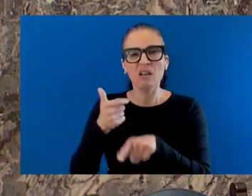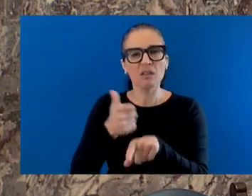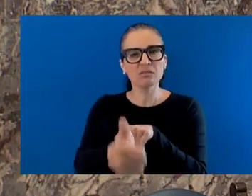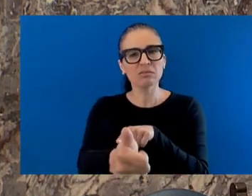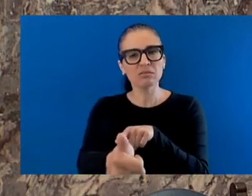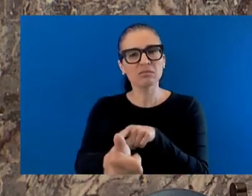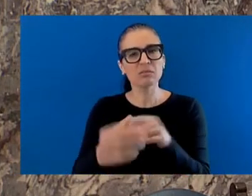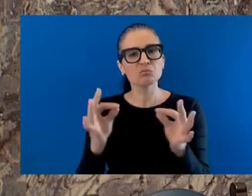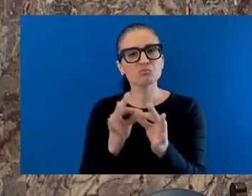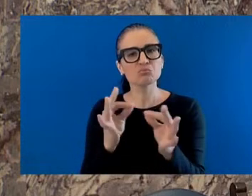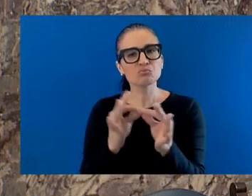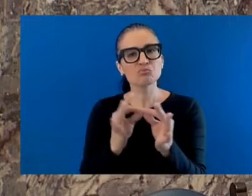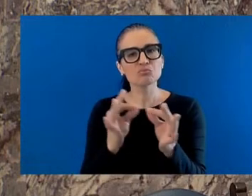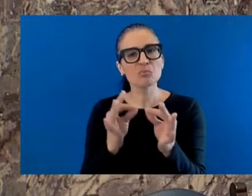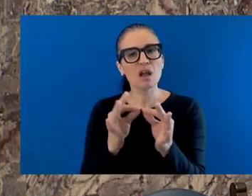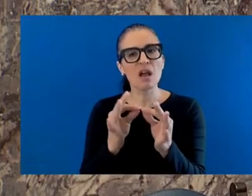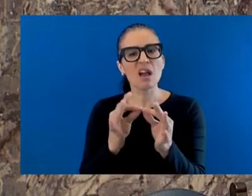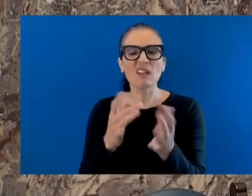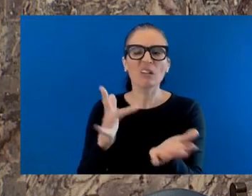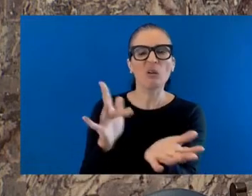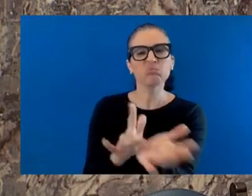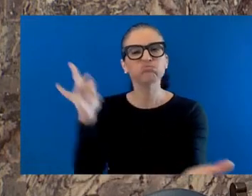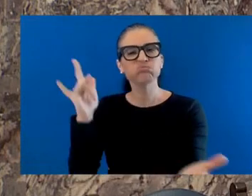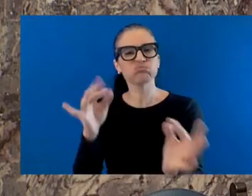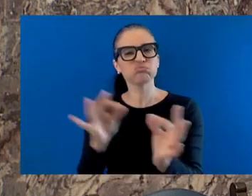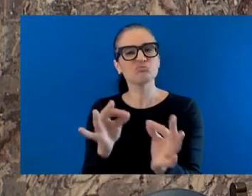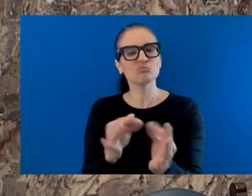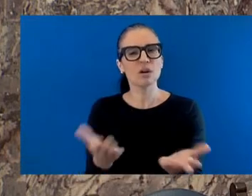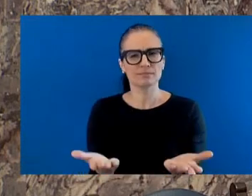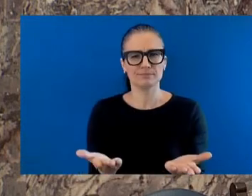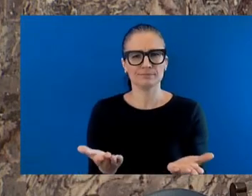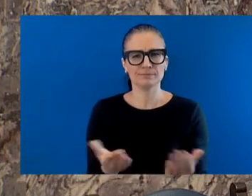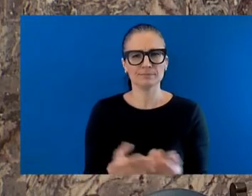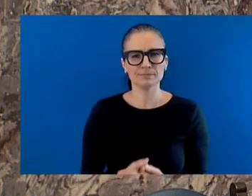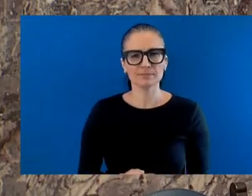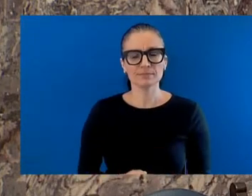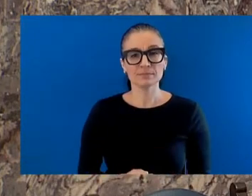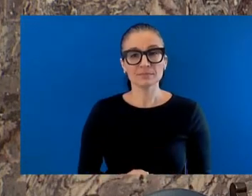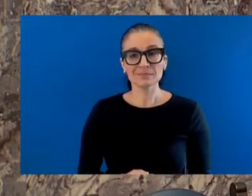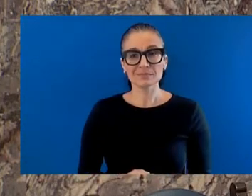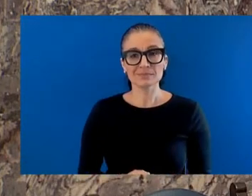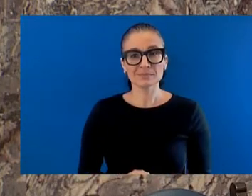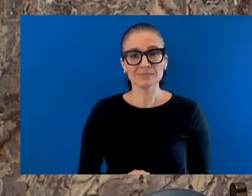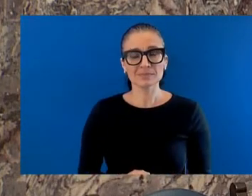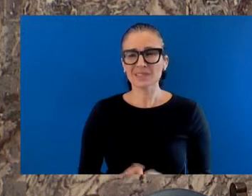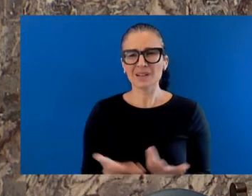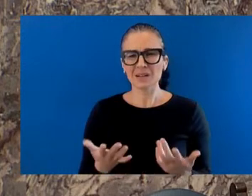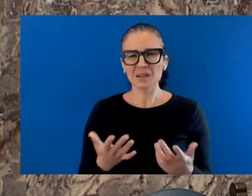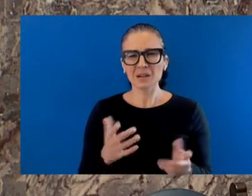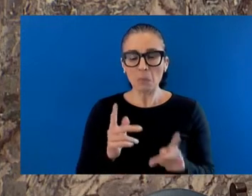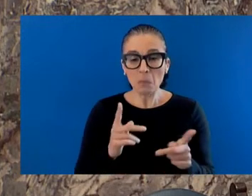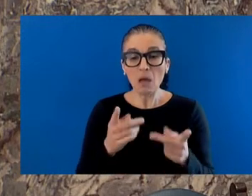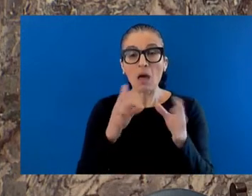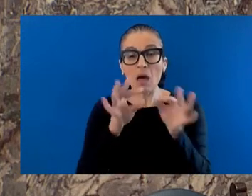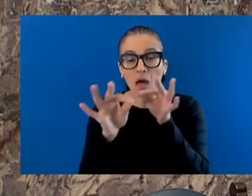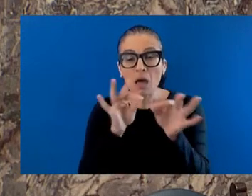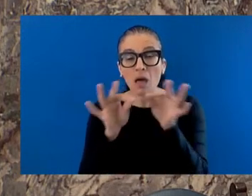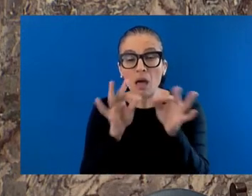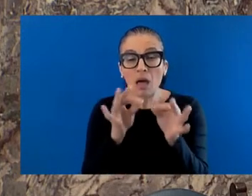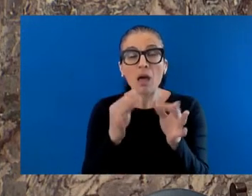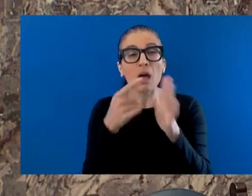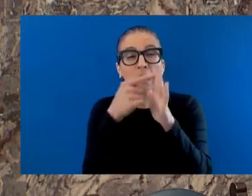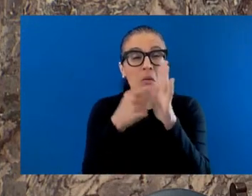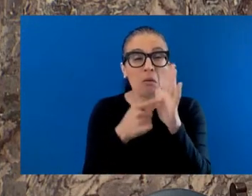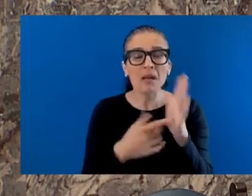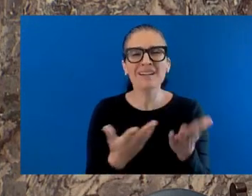People don't want taxpayer-funded websites. They want relief at the pump. When will the Premier listen to British Columbians and cut the